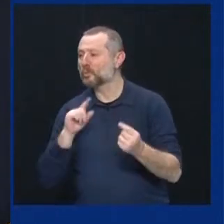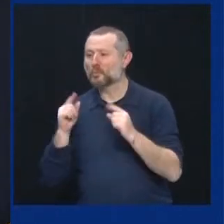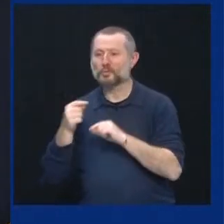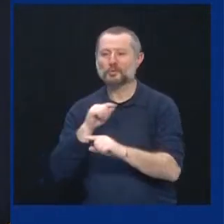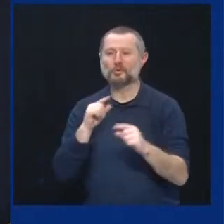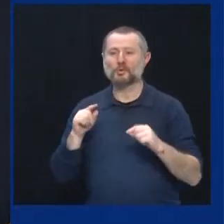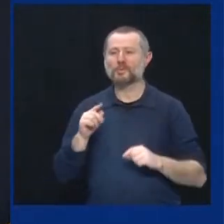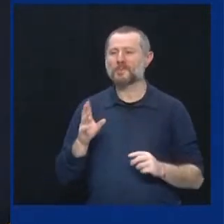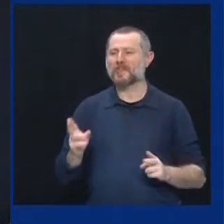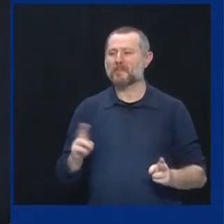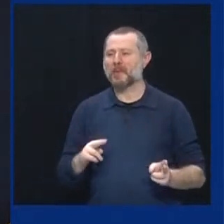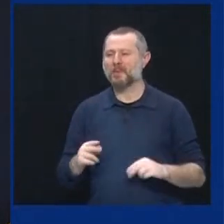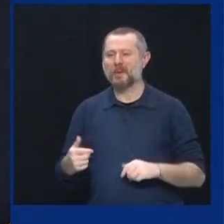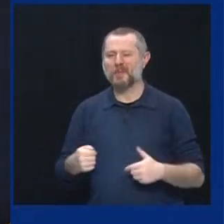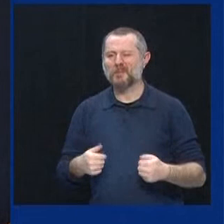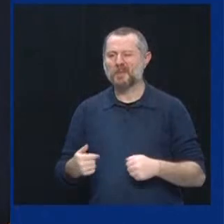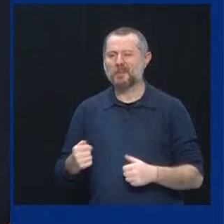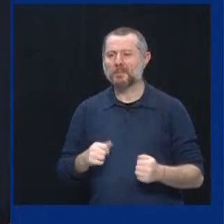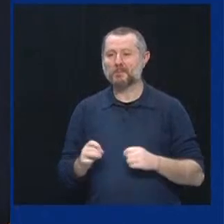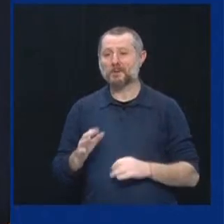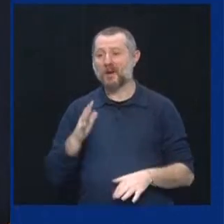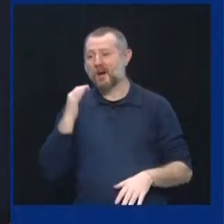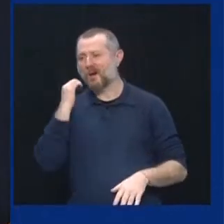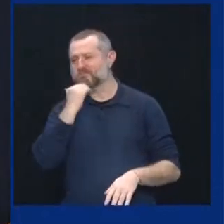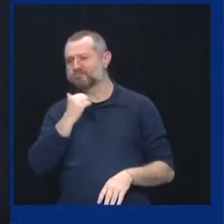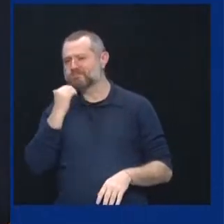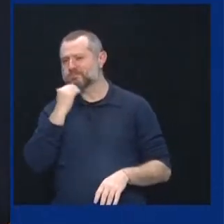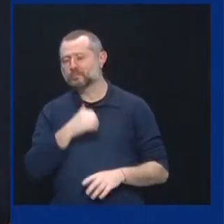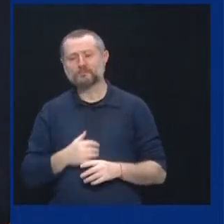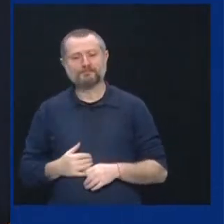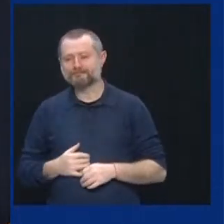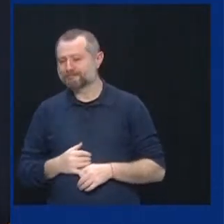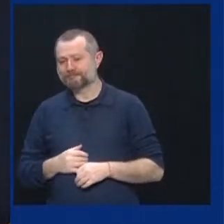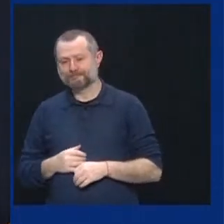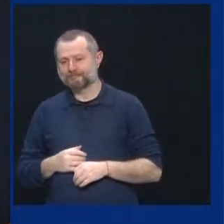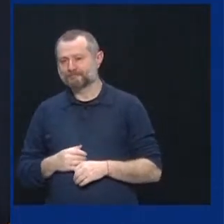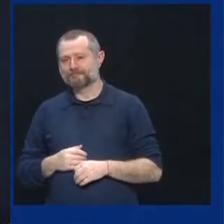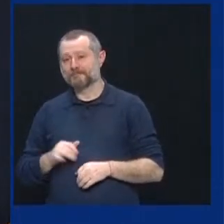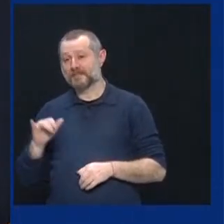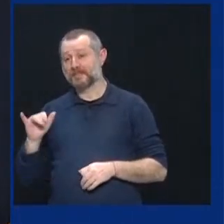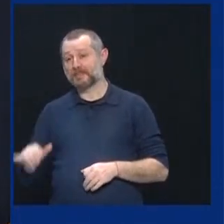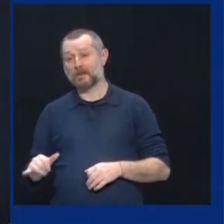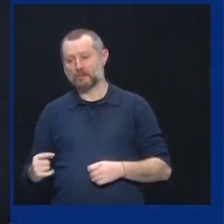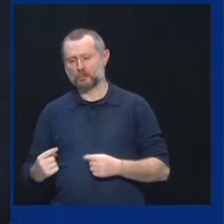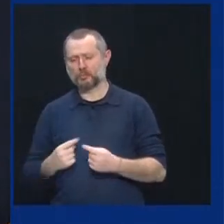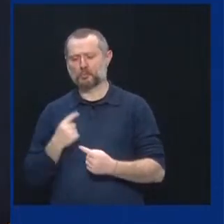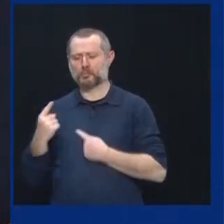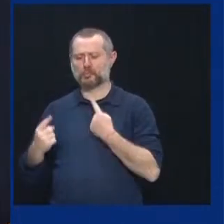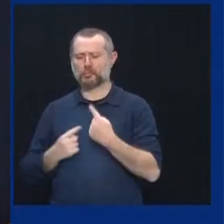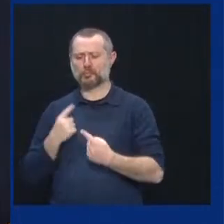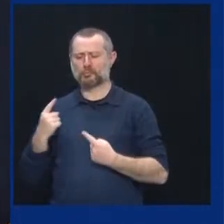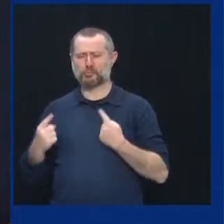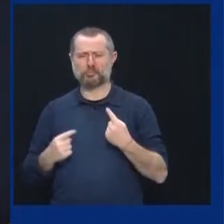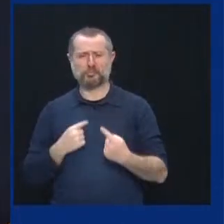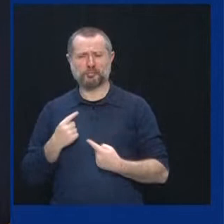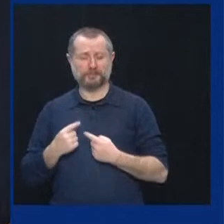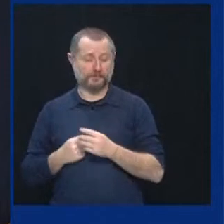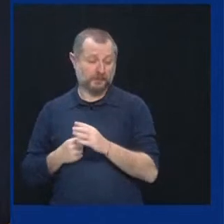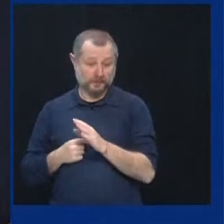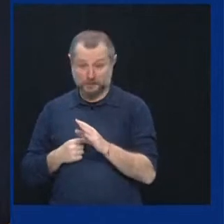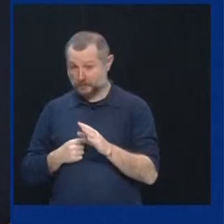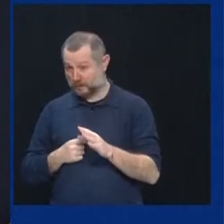garbage and that garbage, which I do dismiss, to tell you the truth. I don't even read